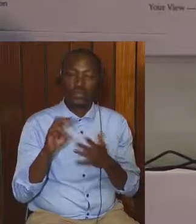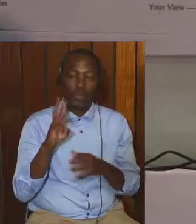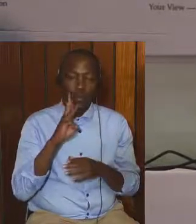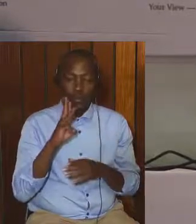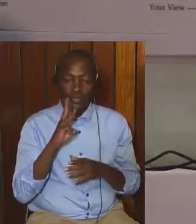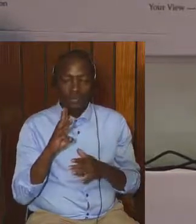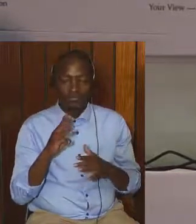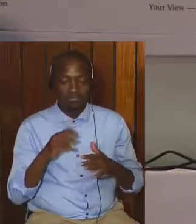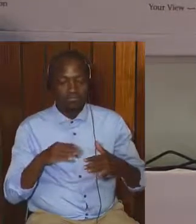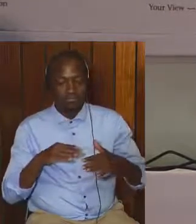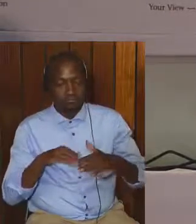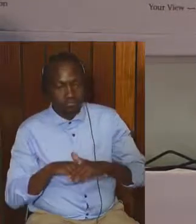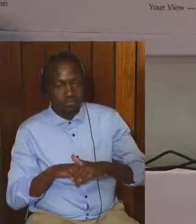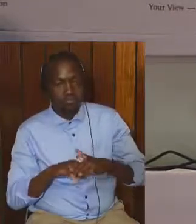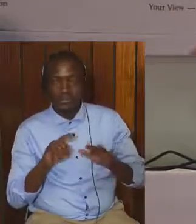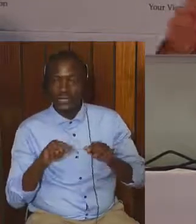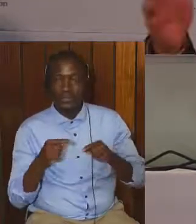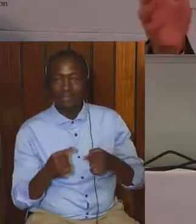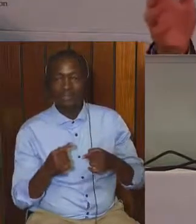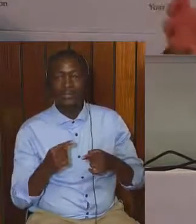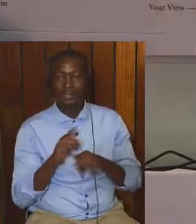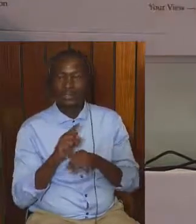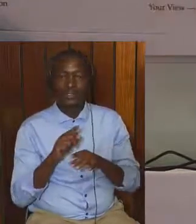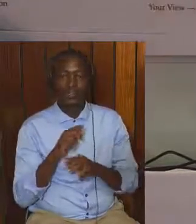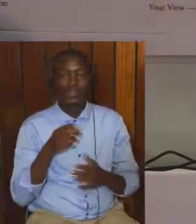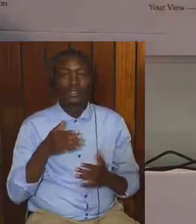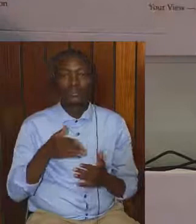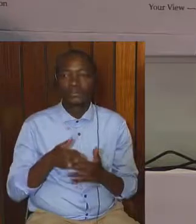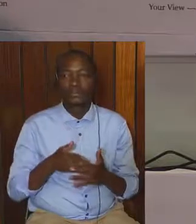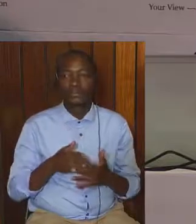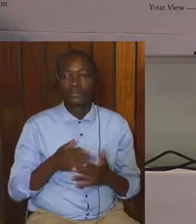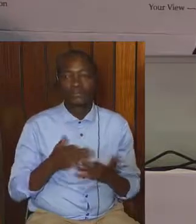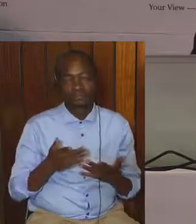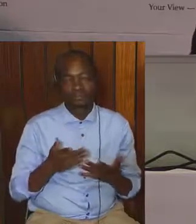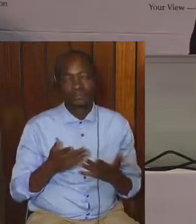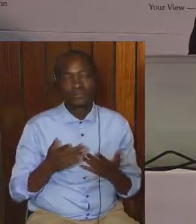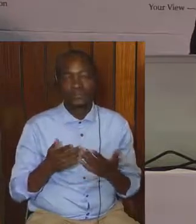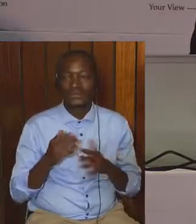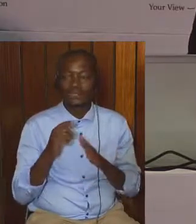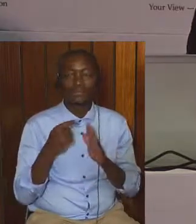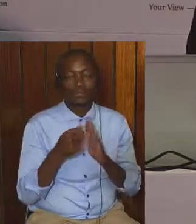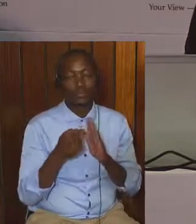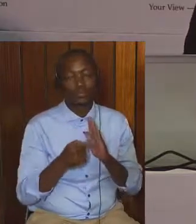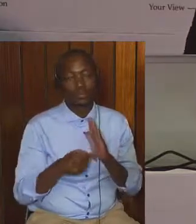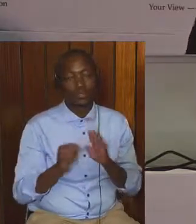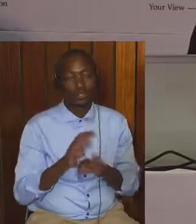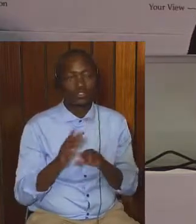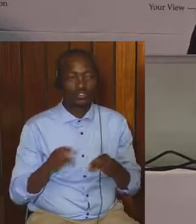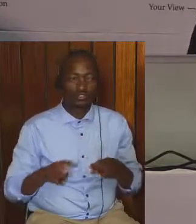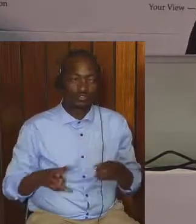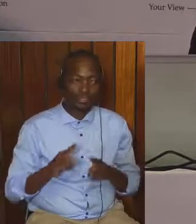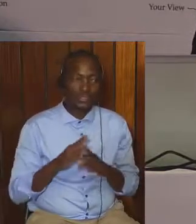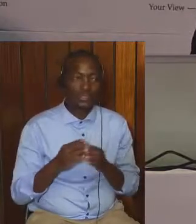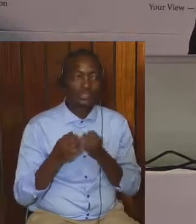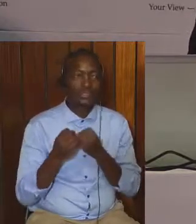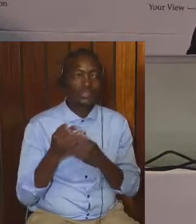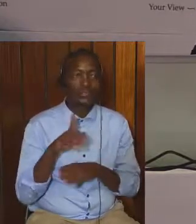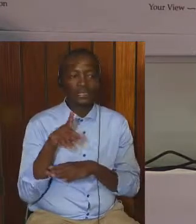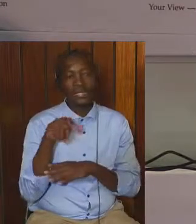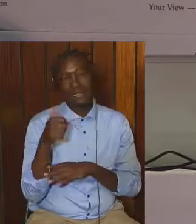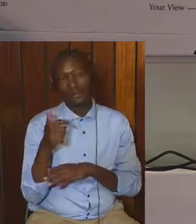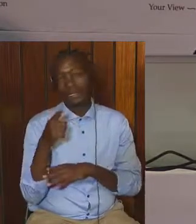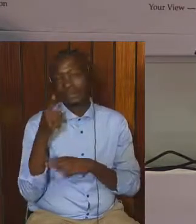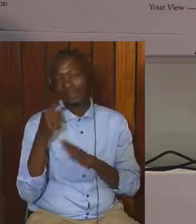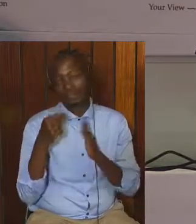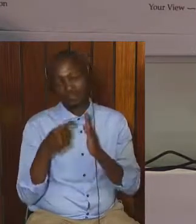not exist. Now, it sounds to me there was a list of roads, streets that was given by somebody at the back